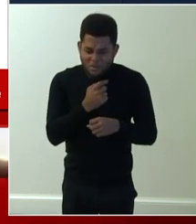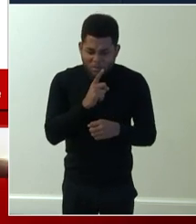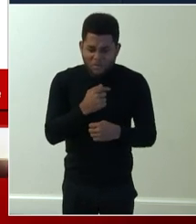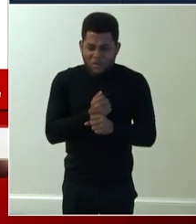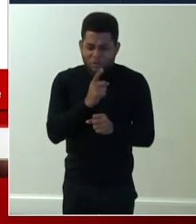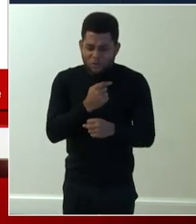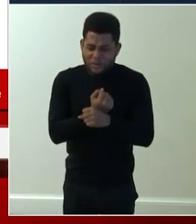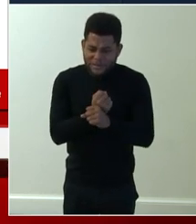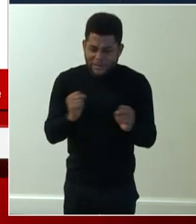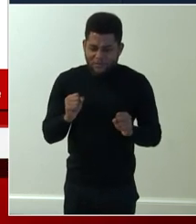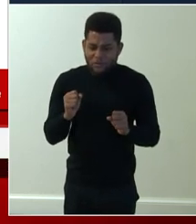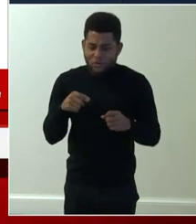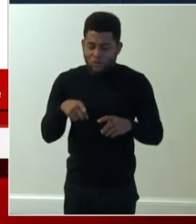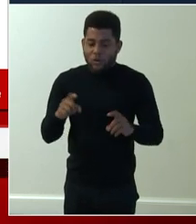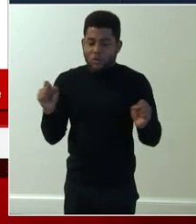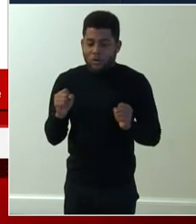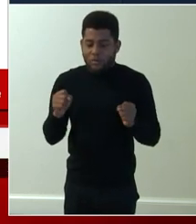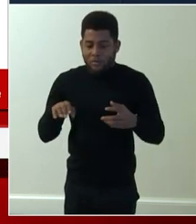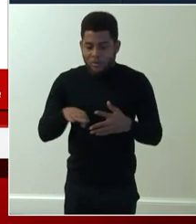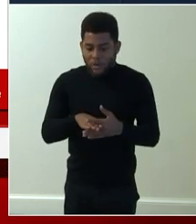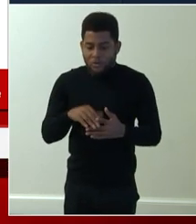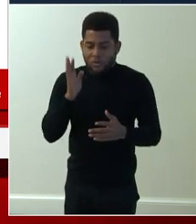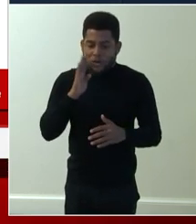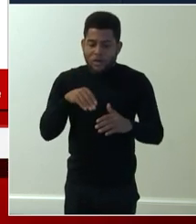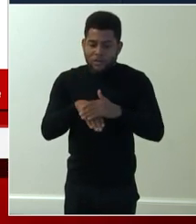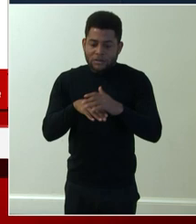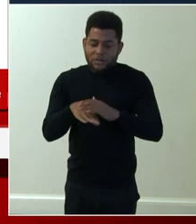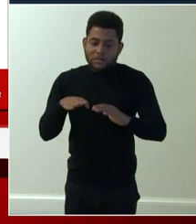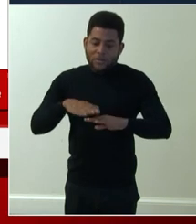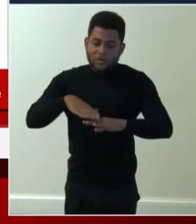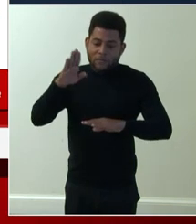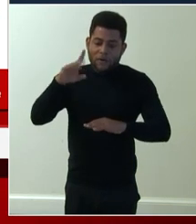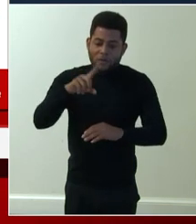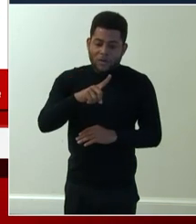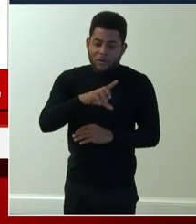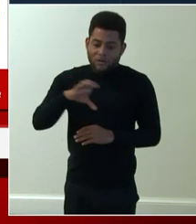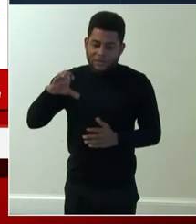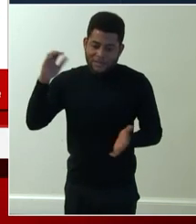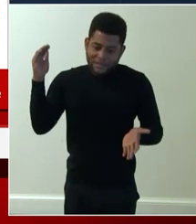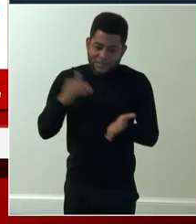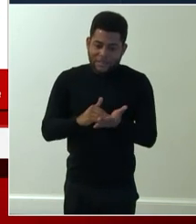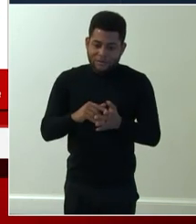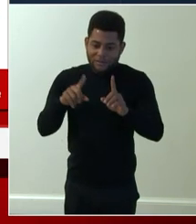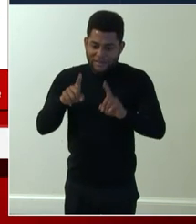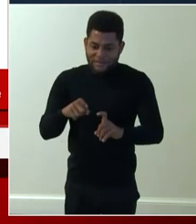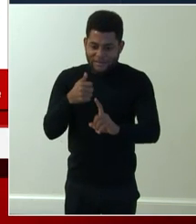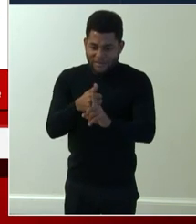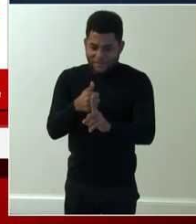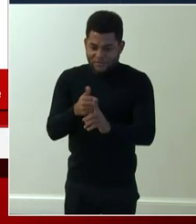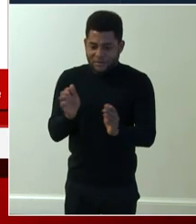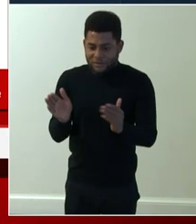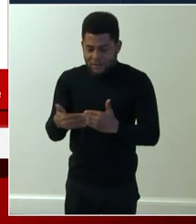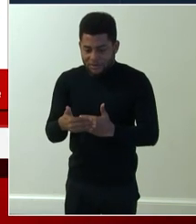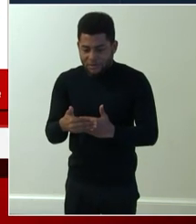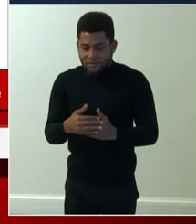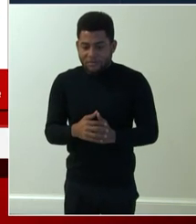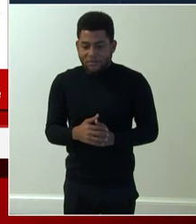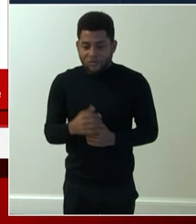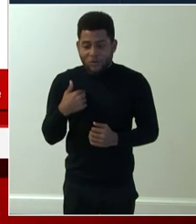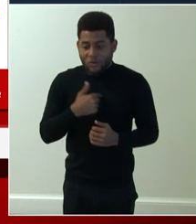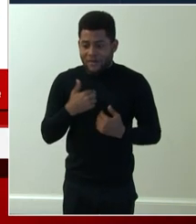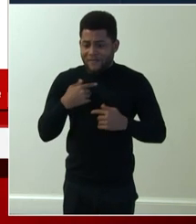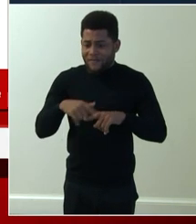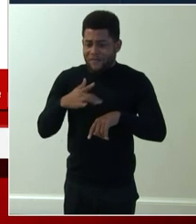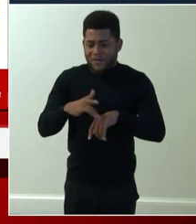have access to 100,000 test yourself kits as a part of the rapid and express antigen model that